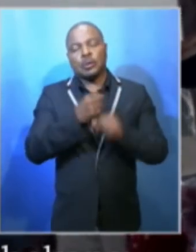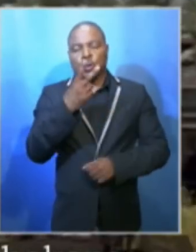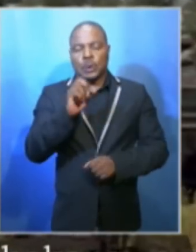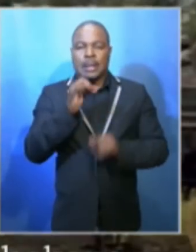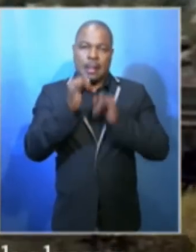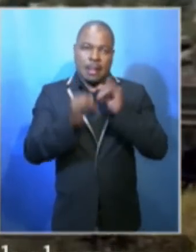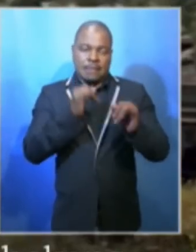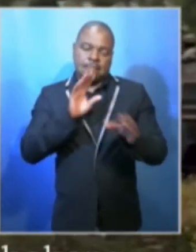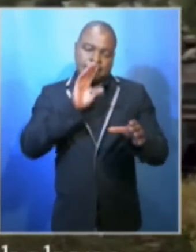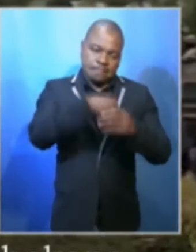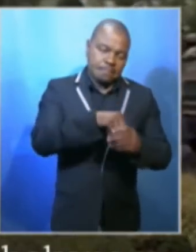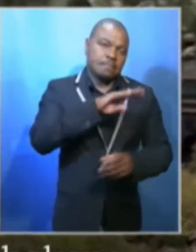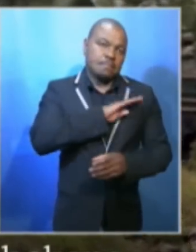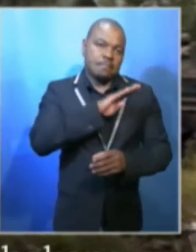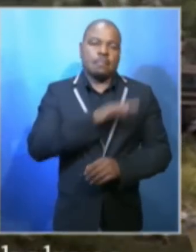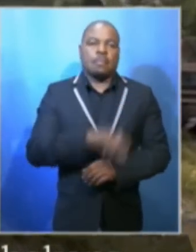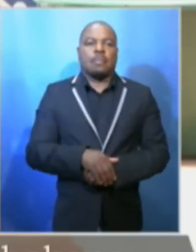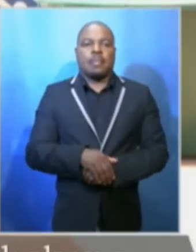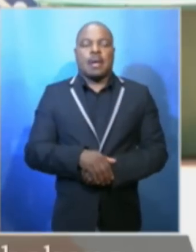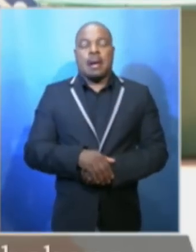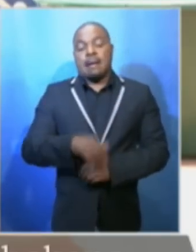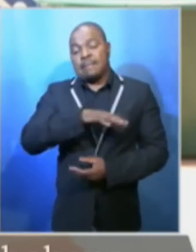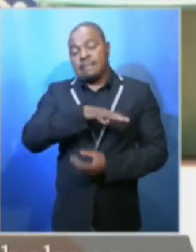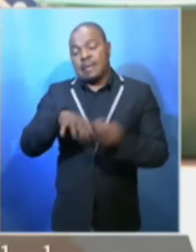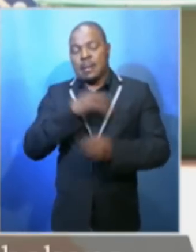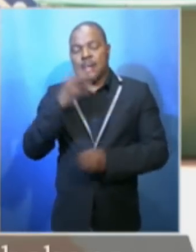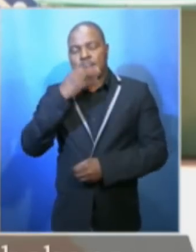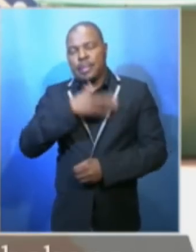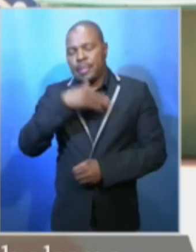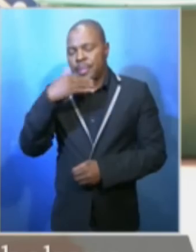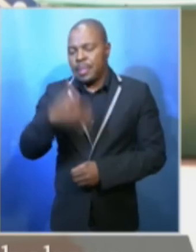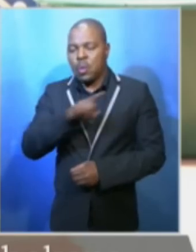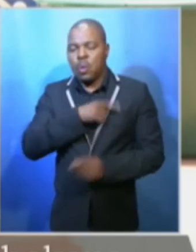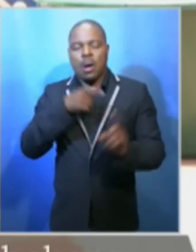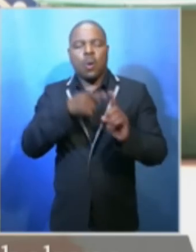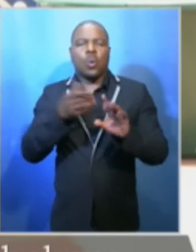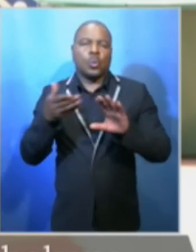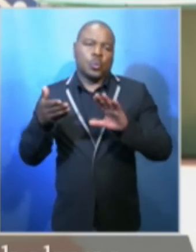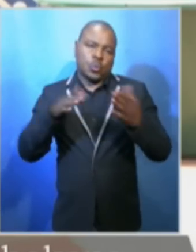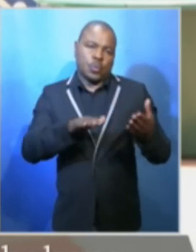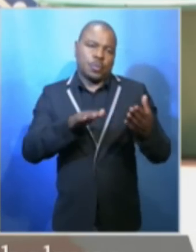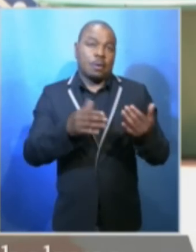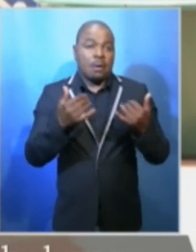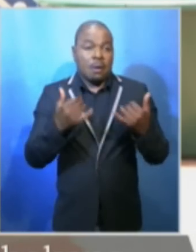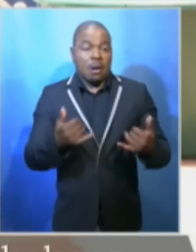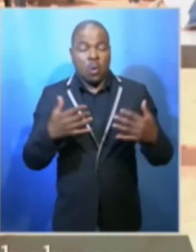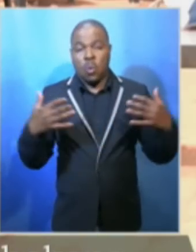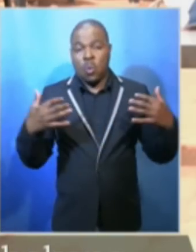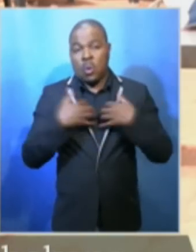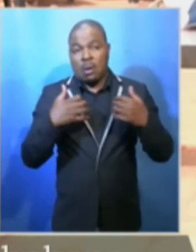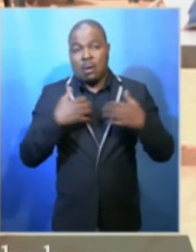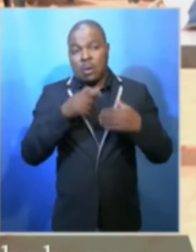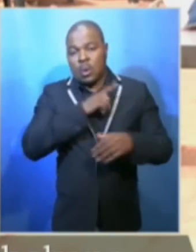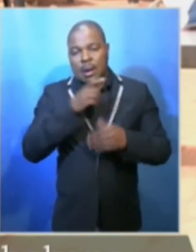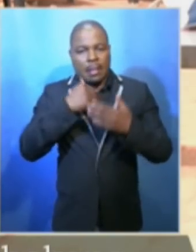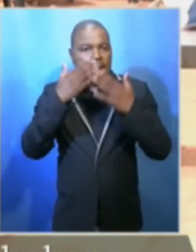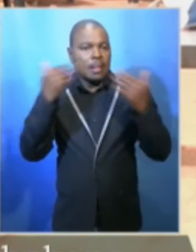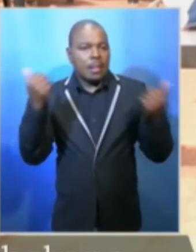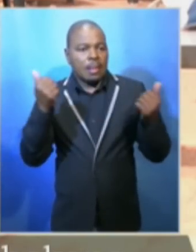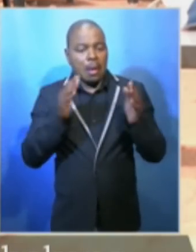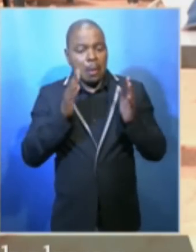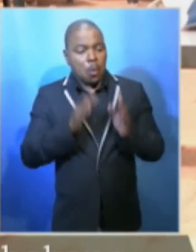ba utlwisitse botlhoko ke go tlhokofala ga gagwe. Ga jaana ba tshwengwa ke gore ga go itsiwe gore setopo sa gagwe se tlile go romelwang